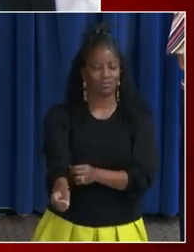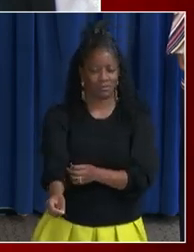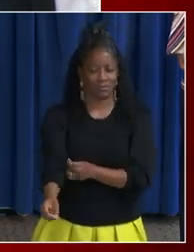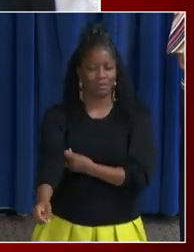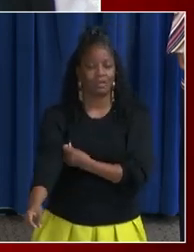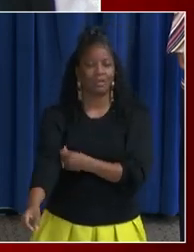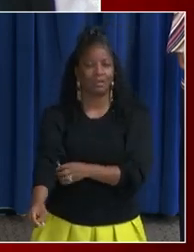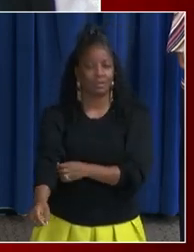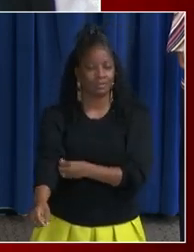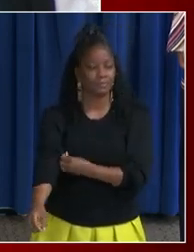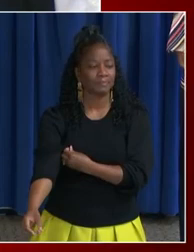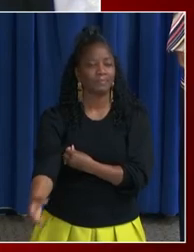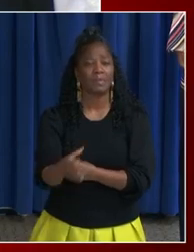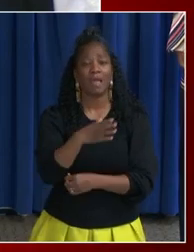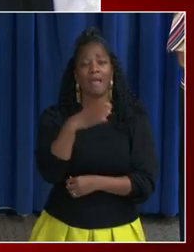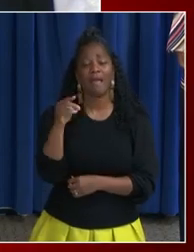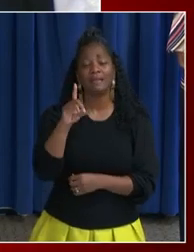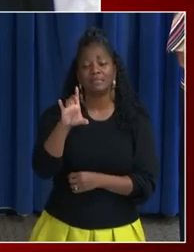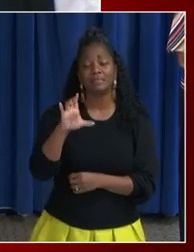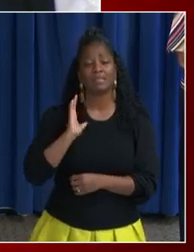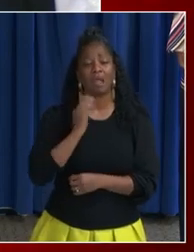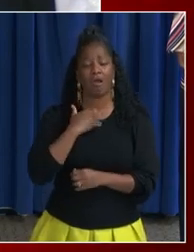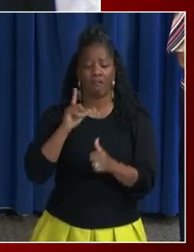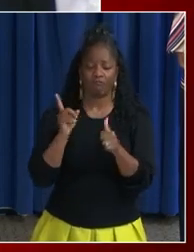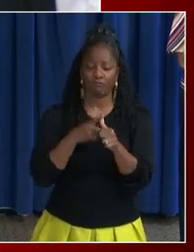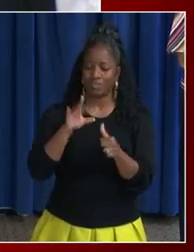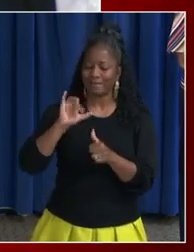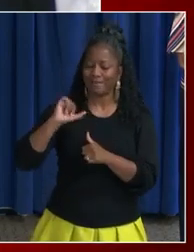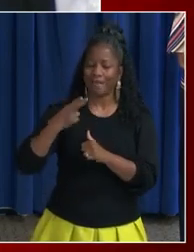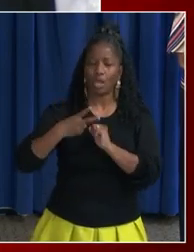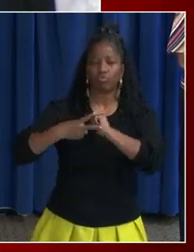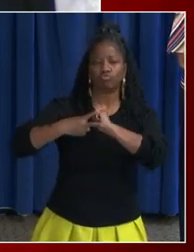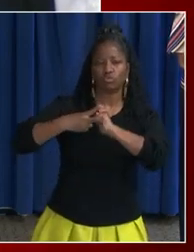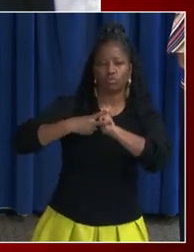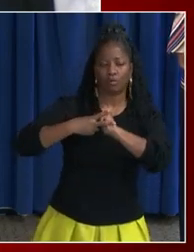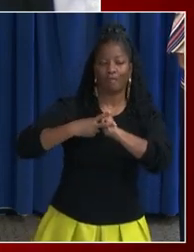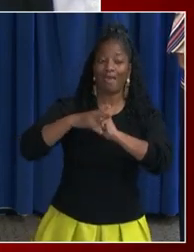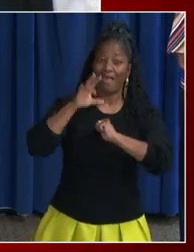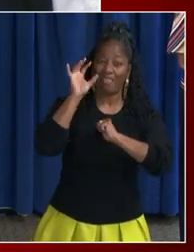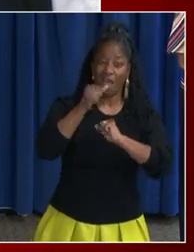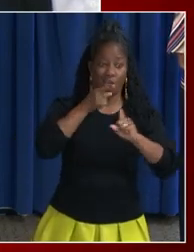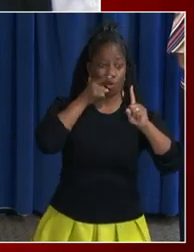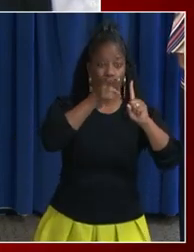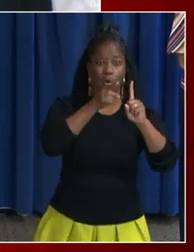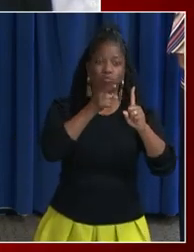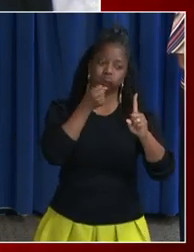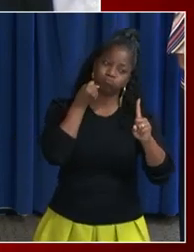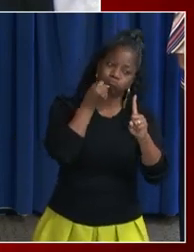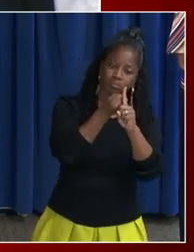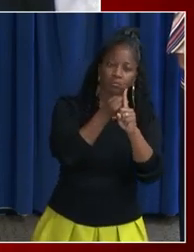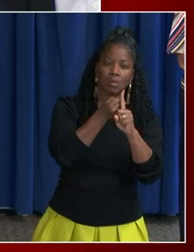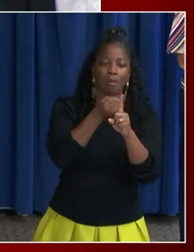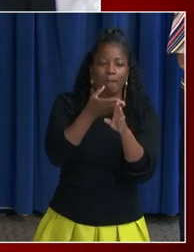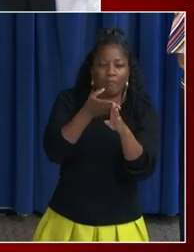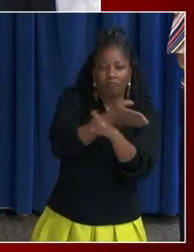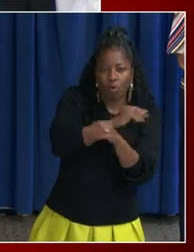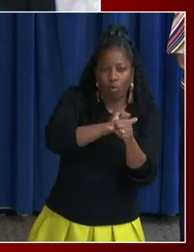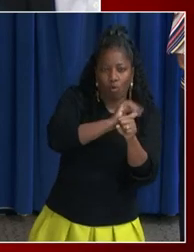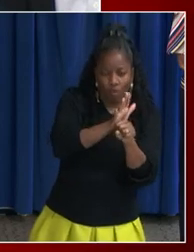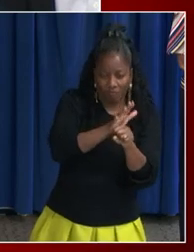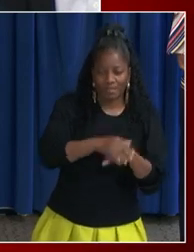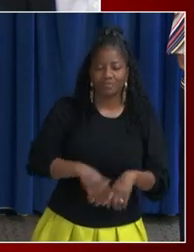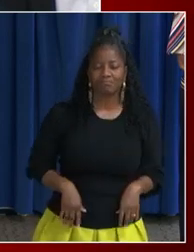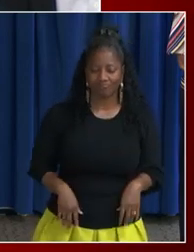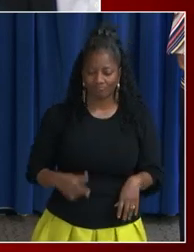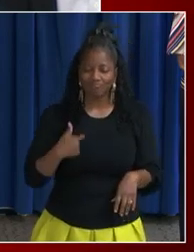district's first 60-day cash reserve, a milestone we hit right before COVID, and I am proud to say